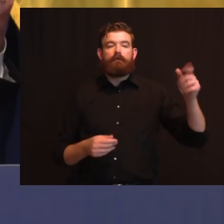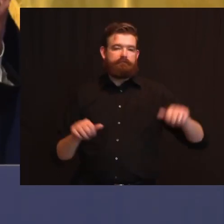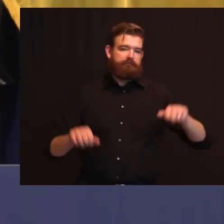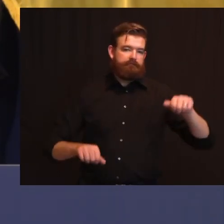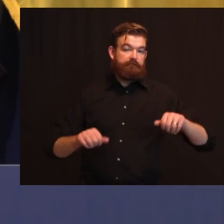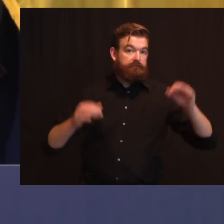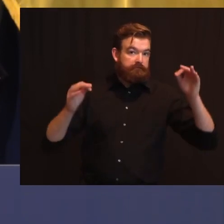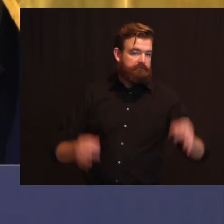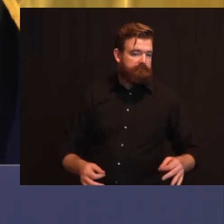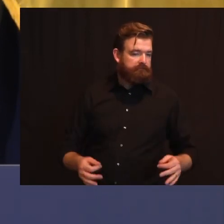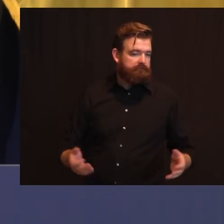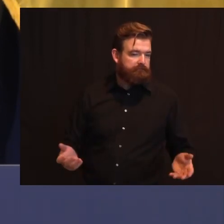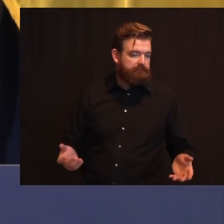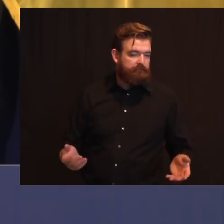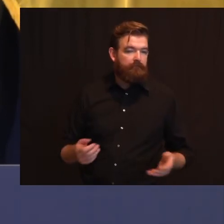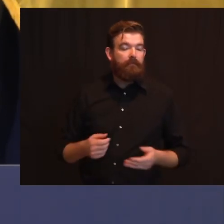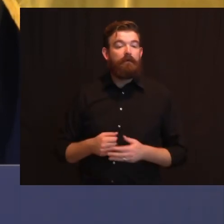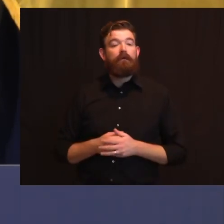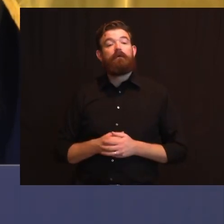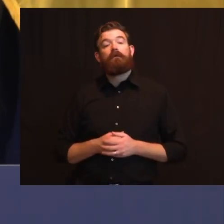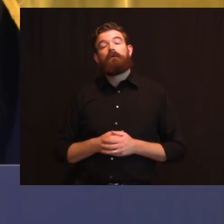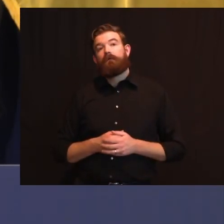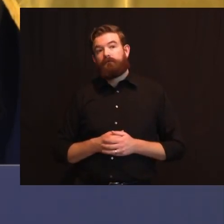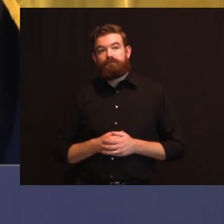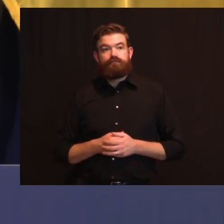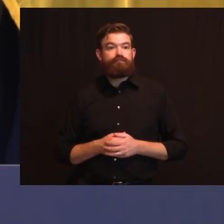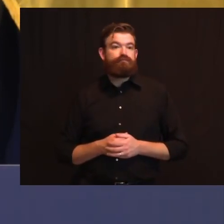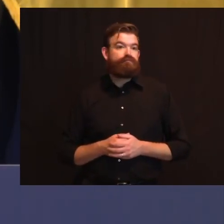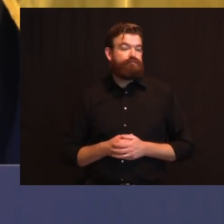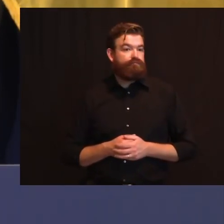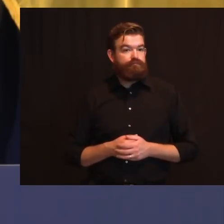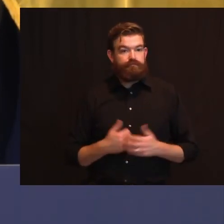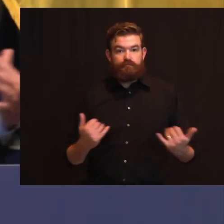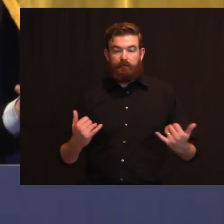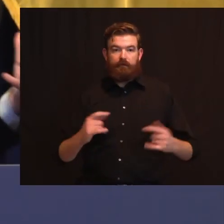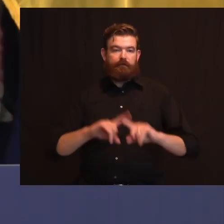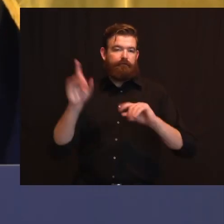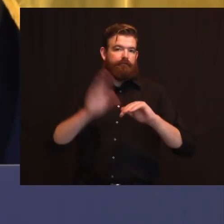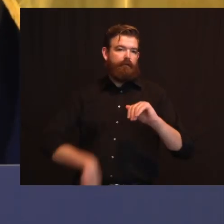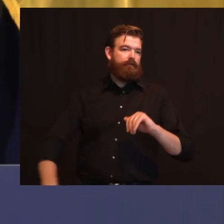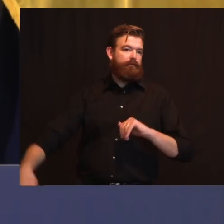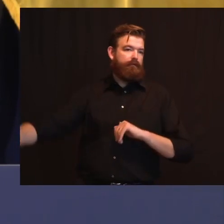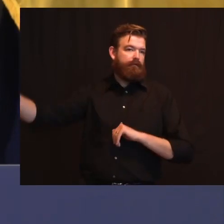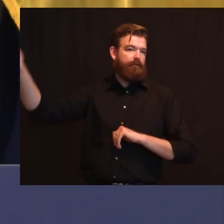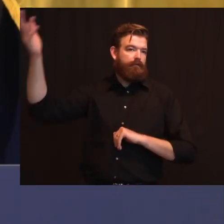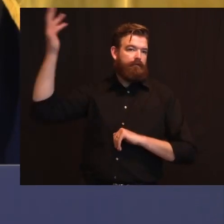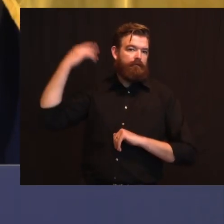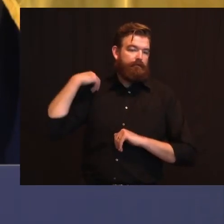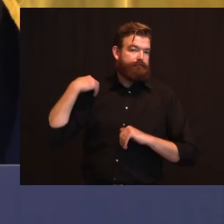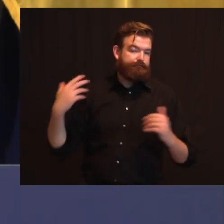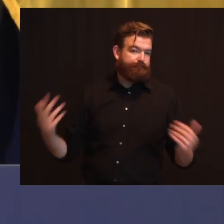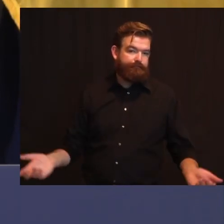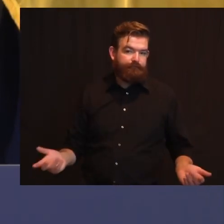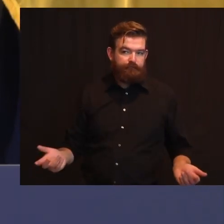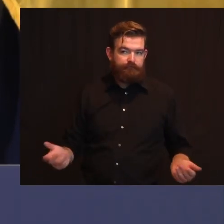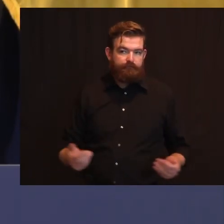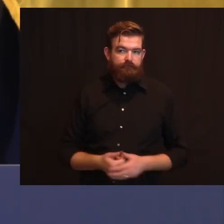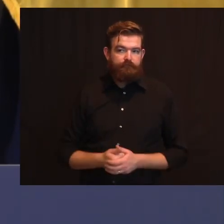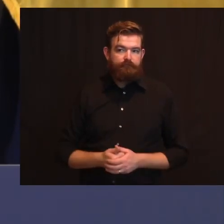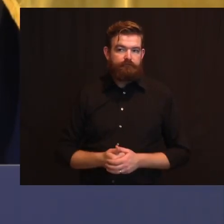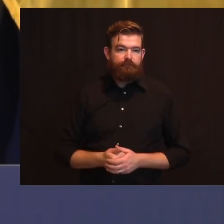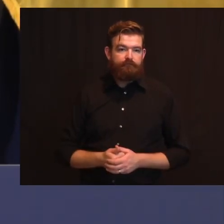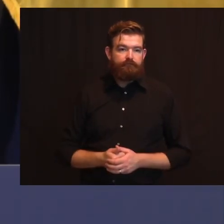any that we're comparing this to the 1930s and the 1860s. So the notion that we could all come together and say, okay, we don't love this idea,